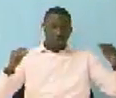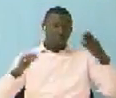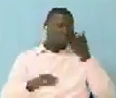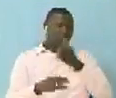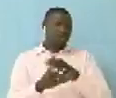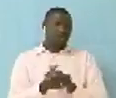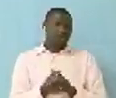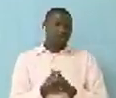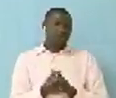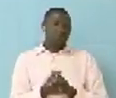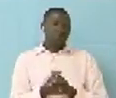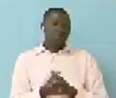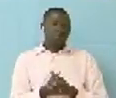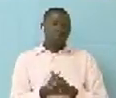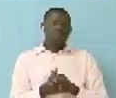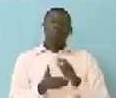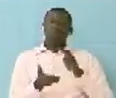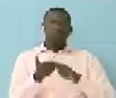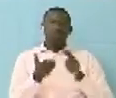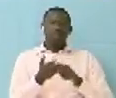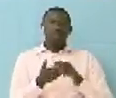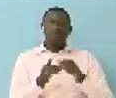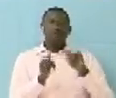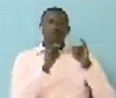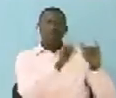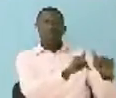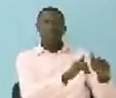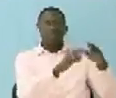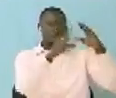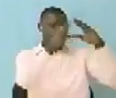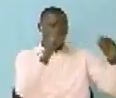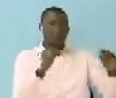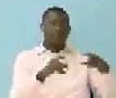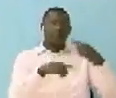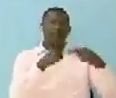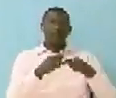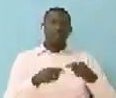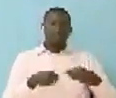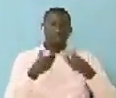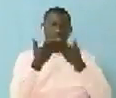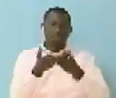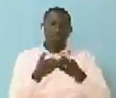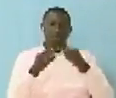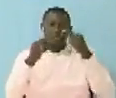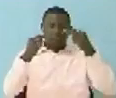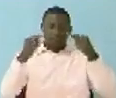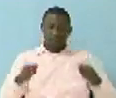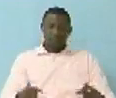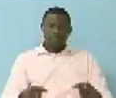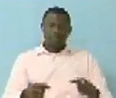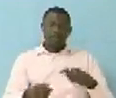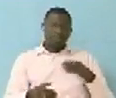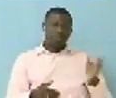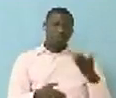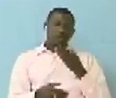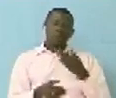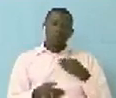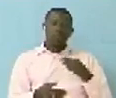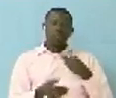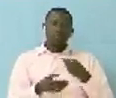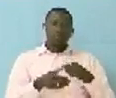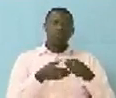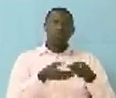Usually he was based in an office where after they give their testimony, they will go down to the statement taker. But